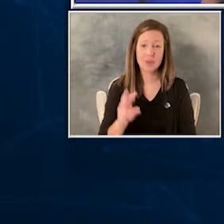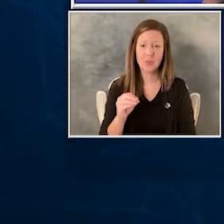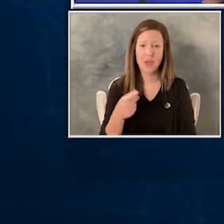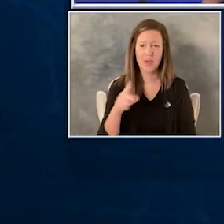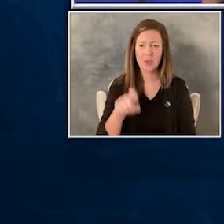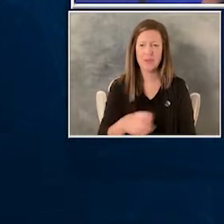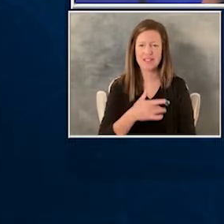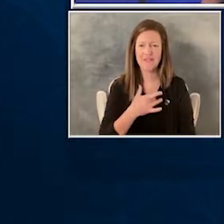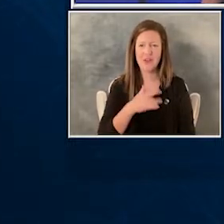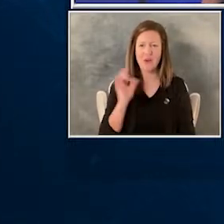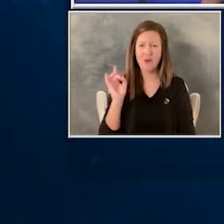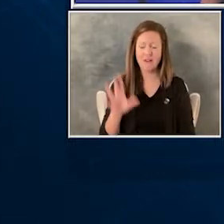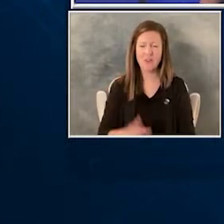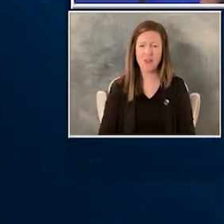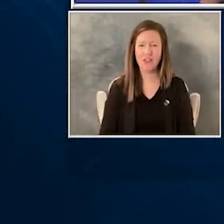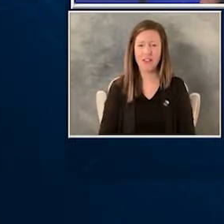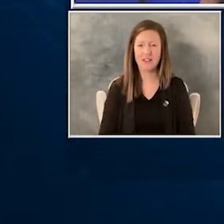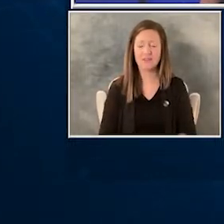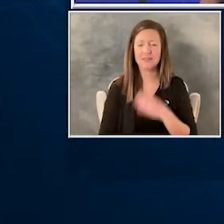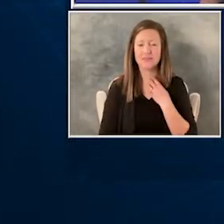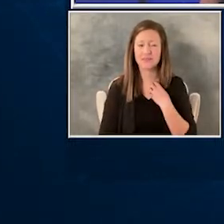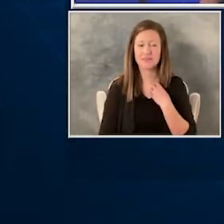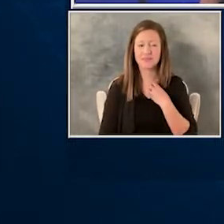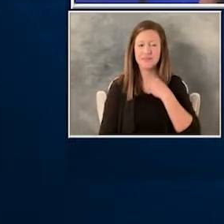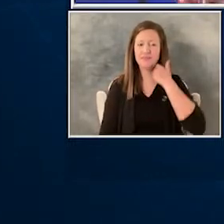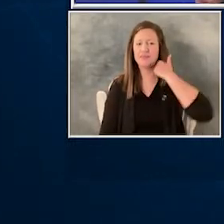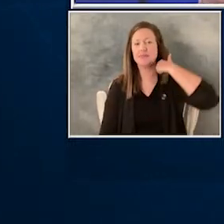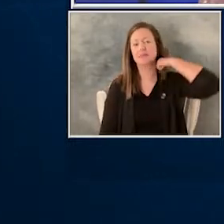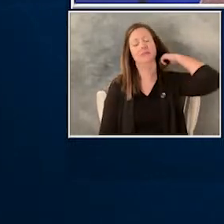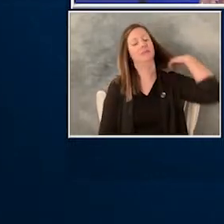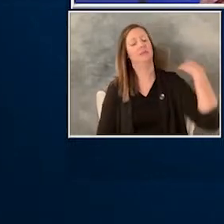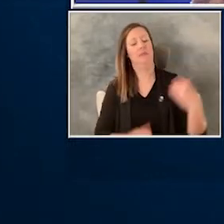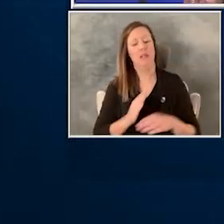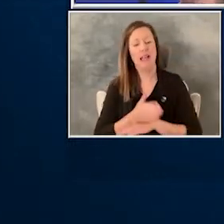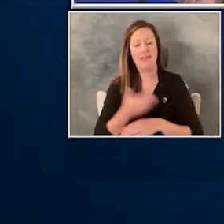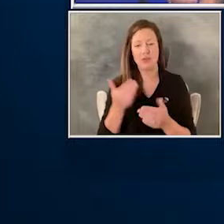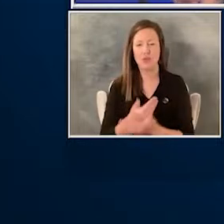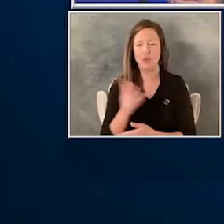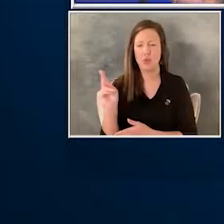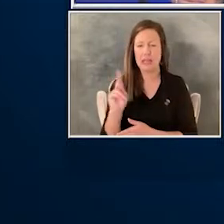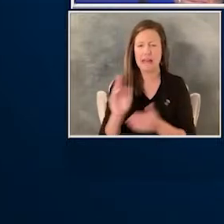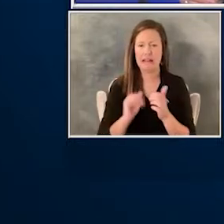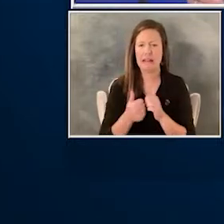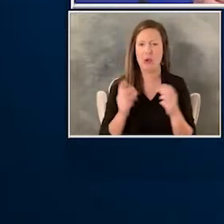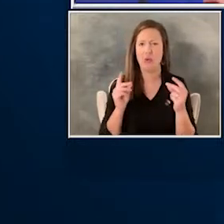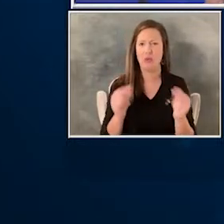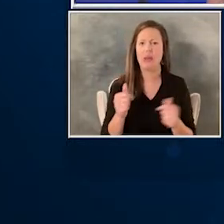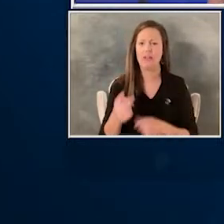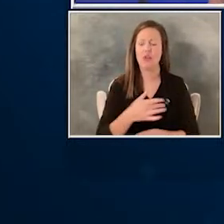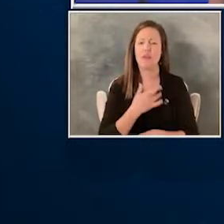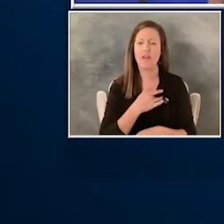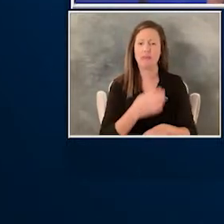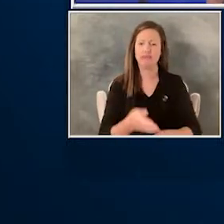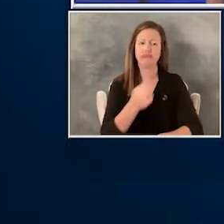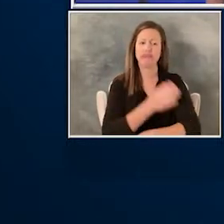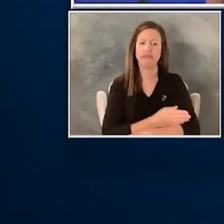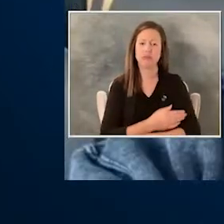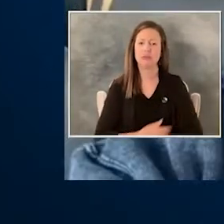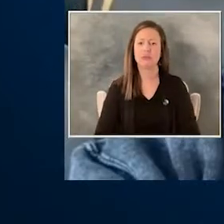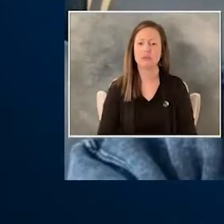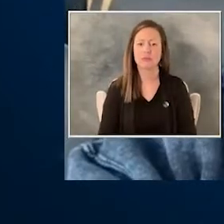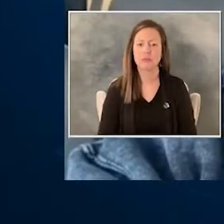miserable. After you got your new kidney, how quickly did you feel like you were back to normal?